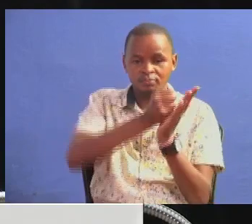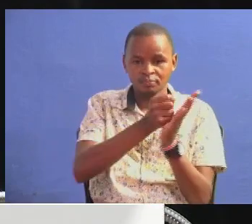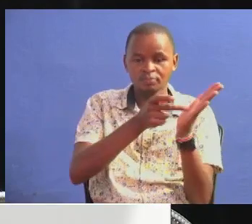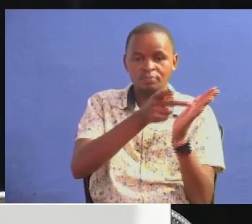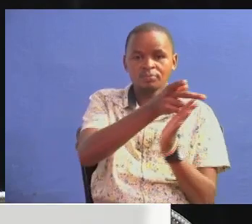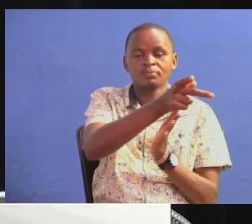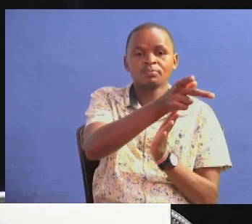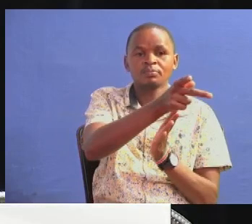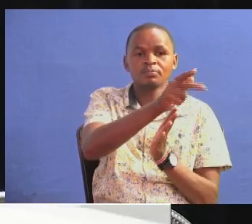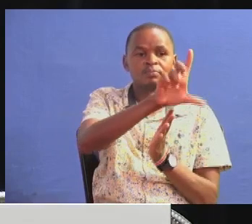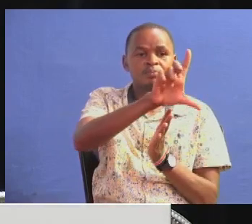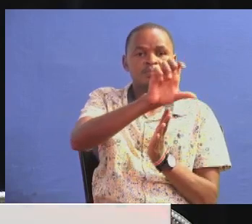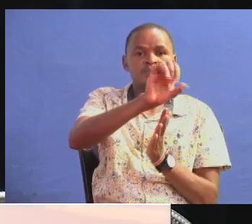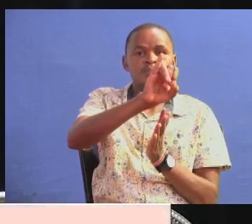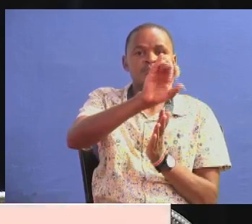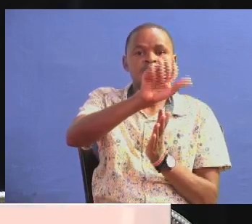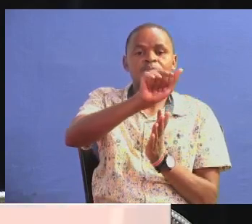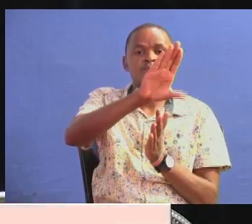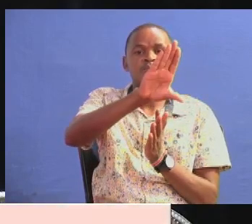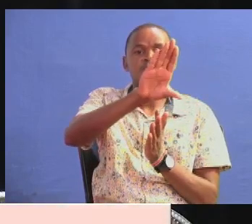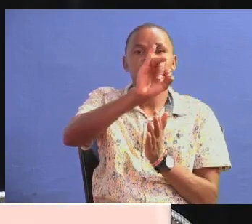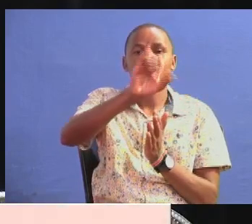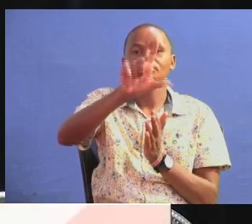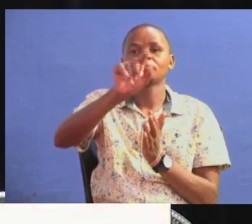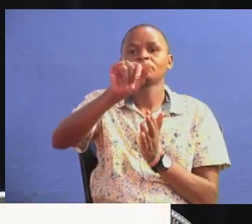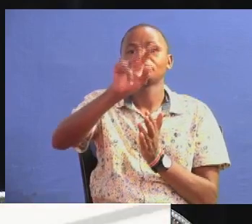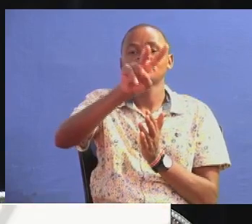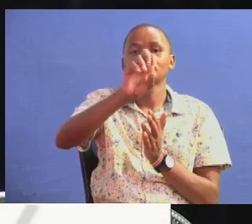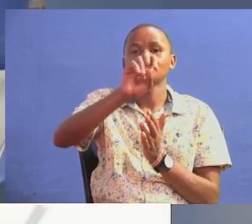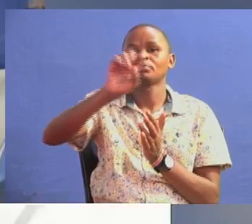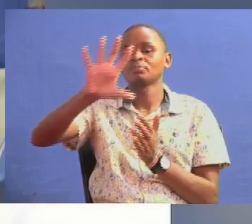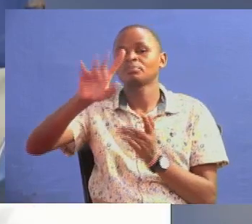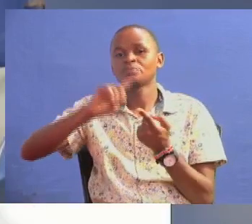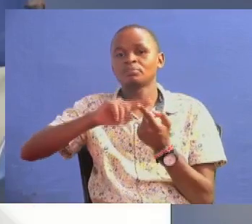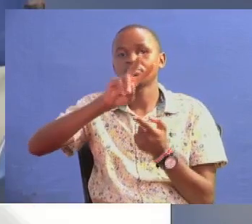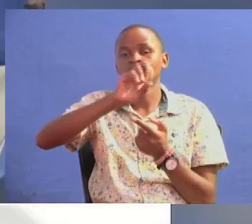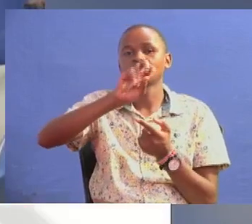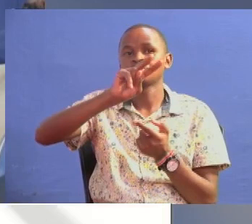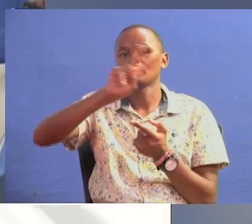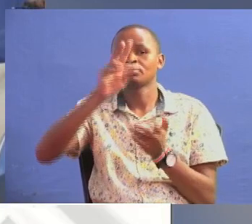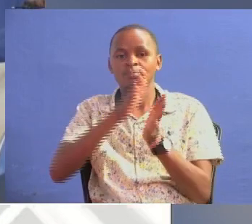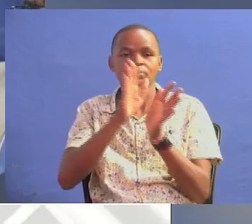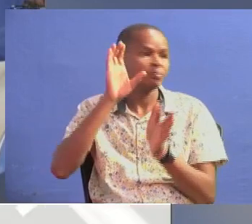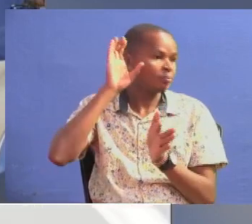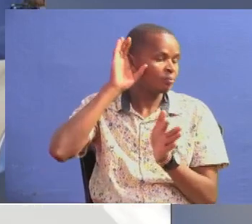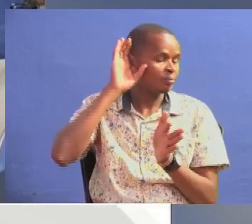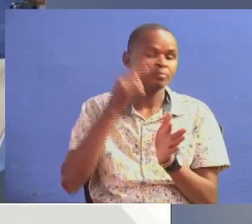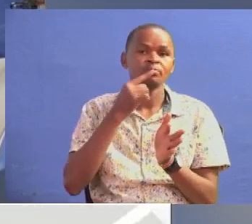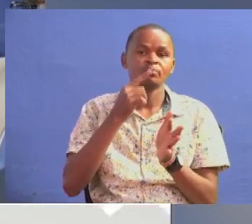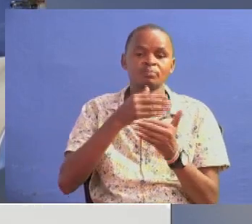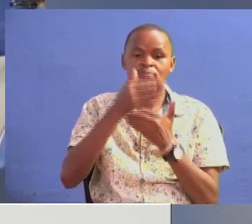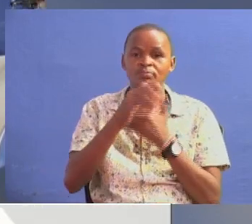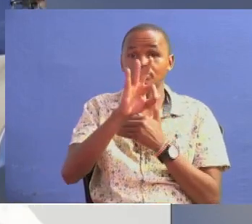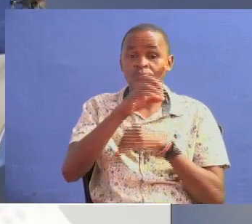unpaid liabilities for the period 2005 and 2022. During the public hearing slated to run for the